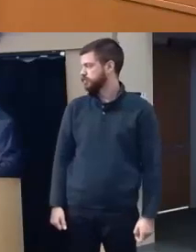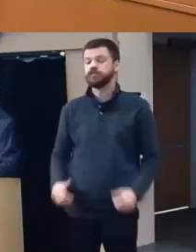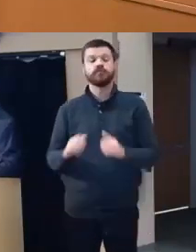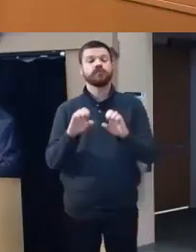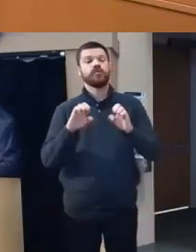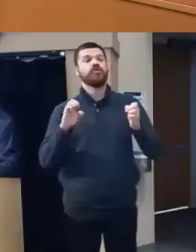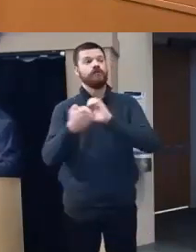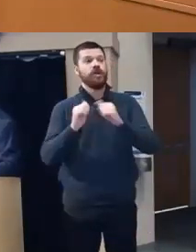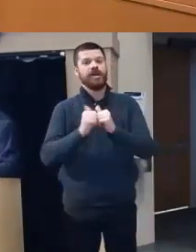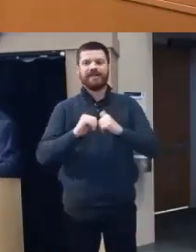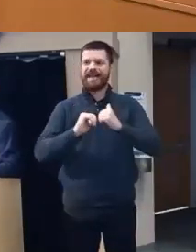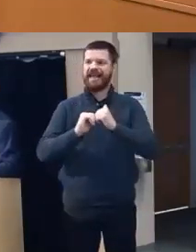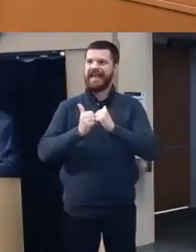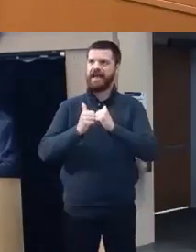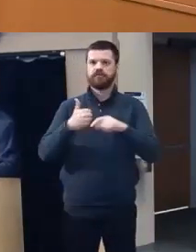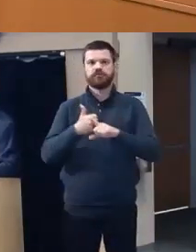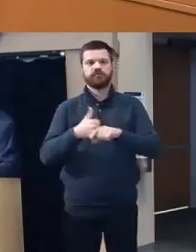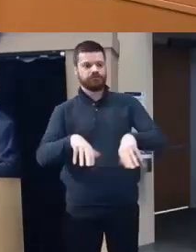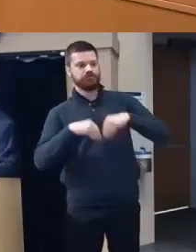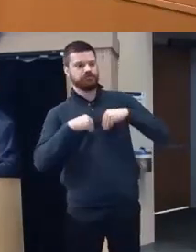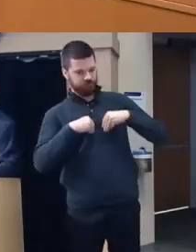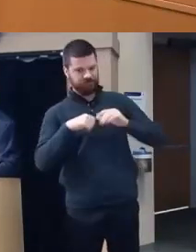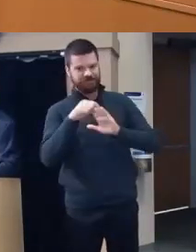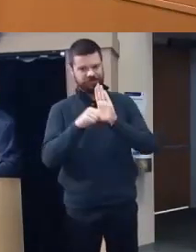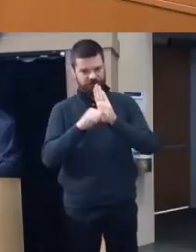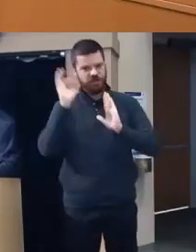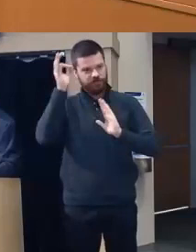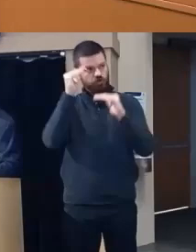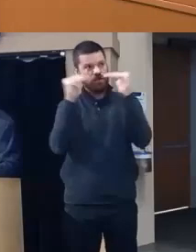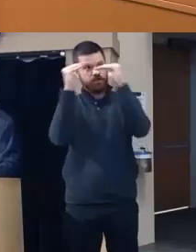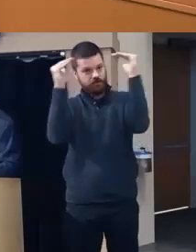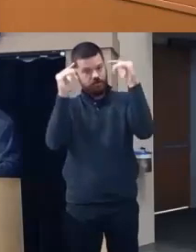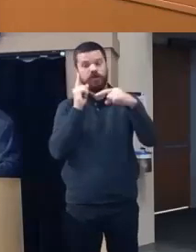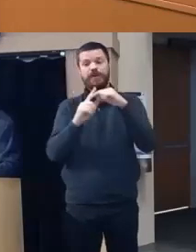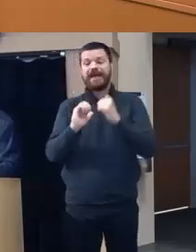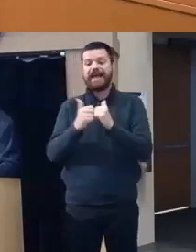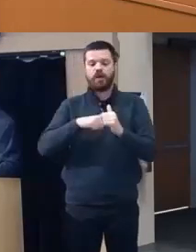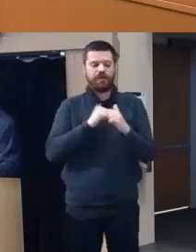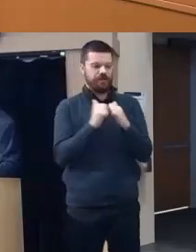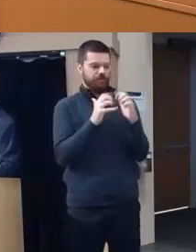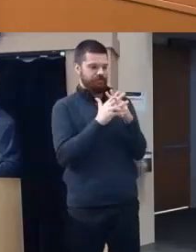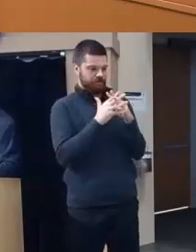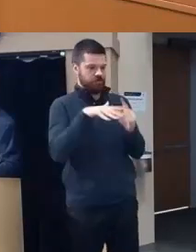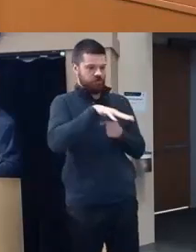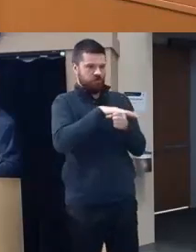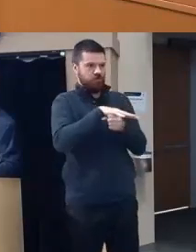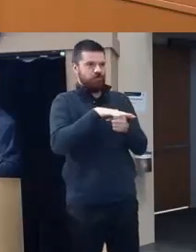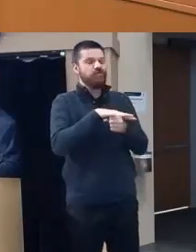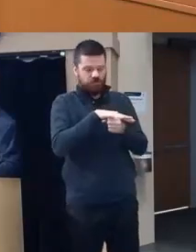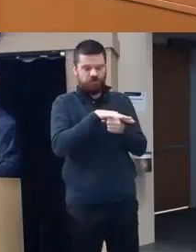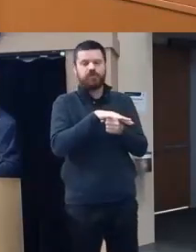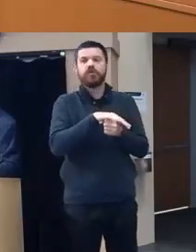is being embraced at state and federal levels, and then also how we implement that at a local level. And one thing that